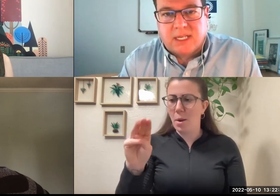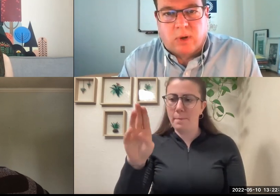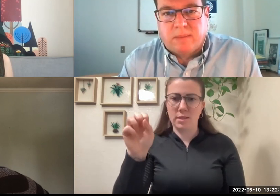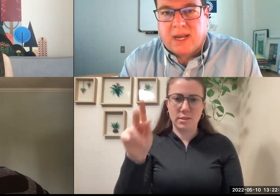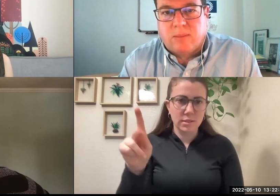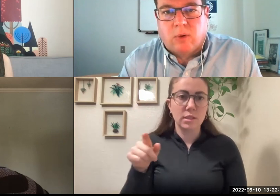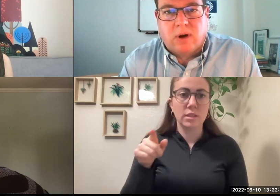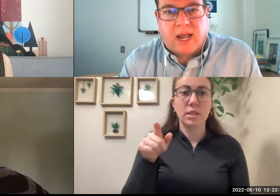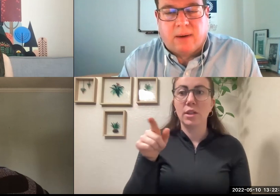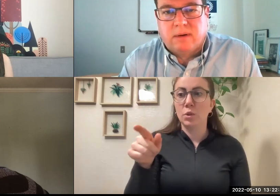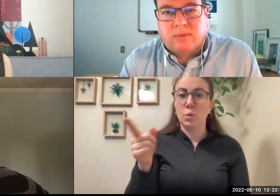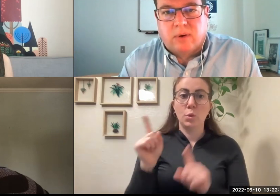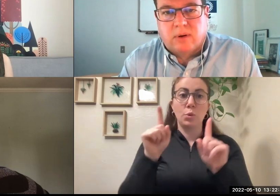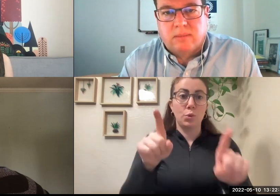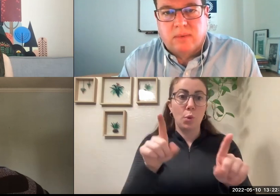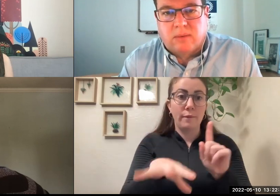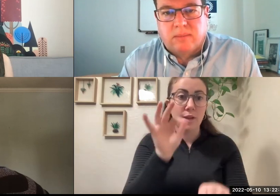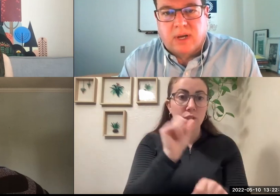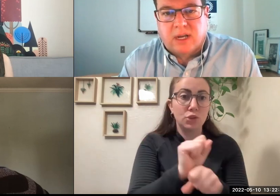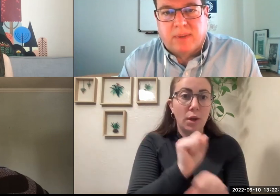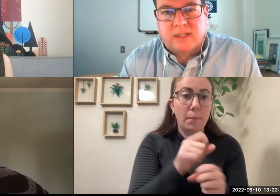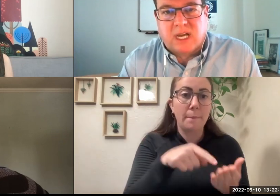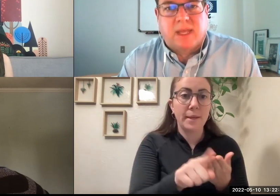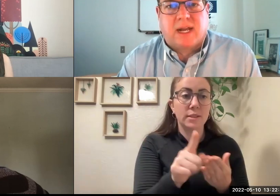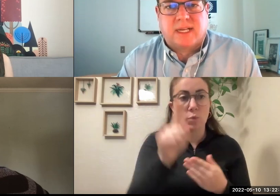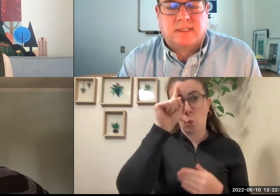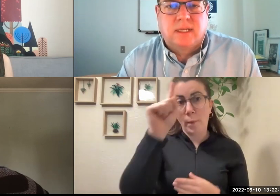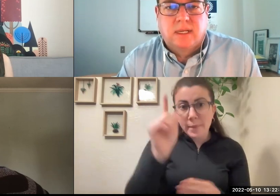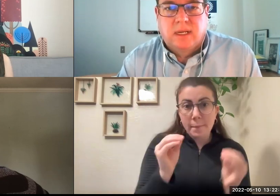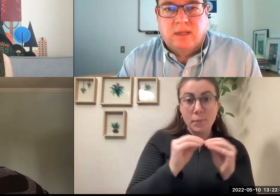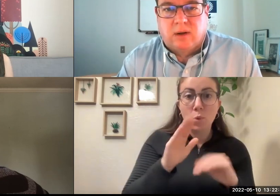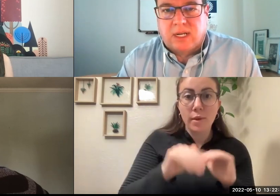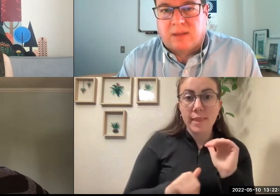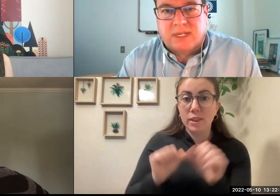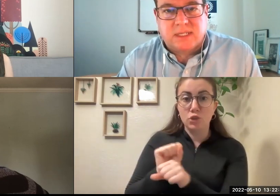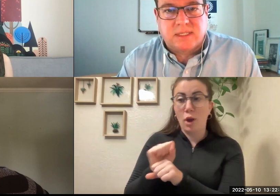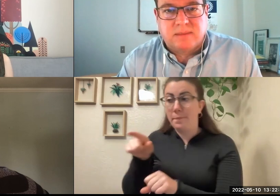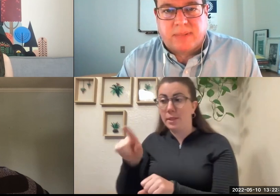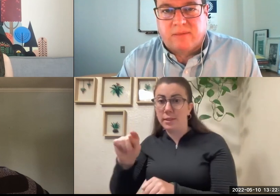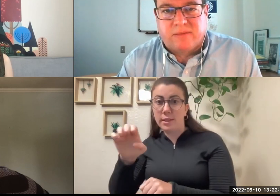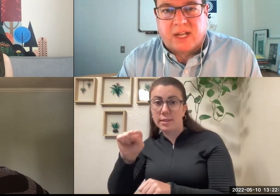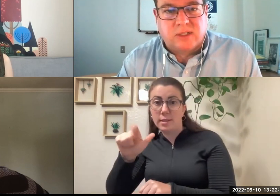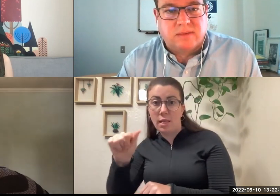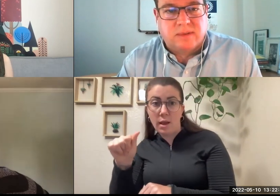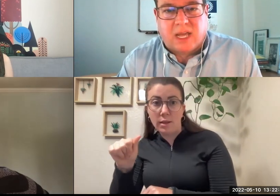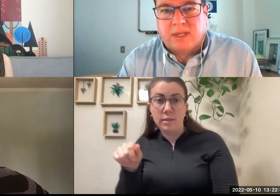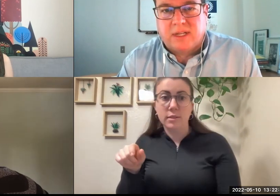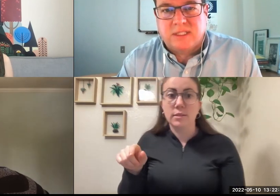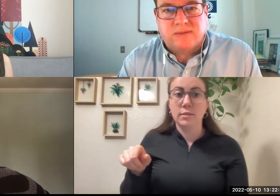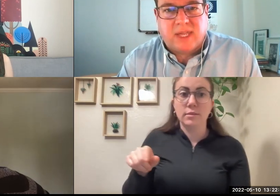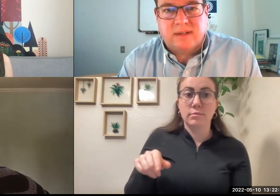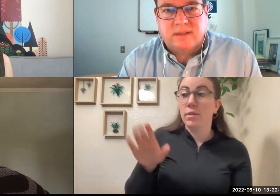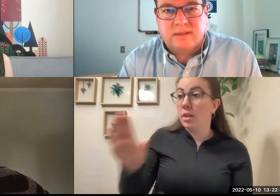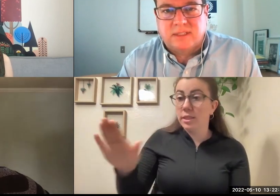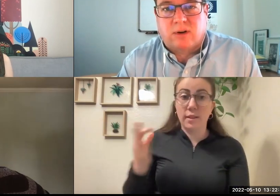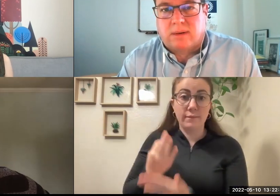that pays one penny more an hour for, you know, compared to the job they had at Tesla, you know what Elon Musk's financial liability is